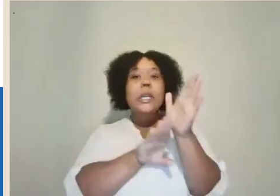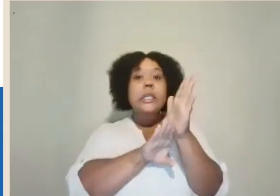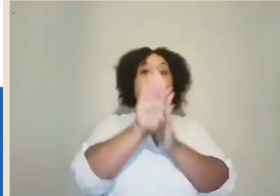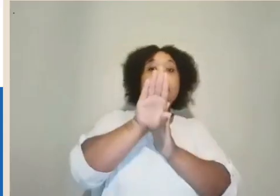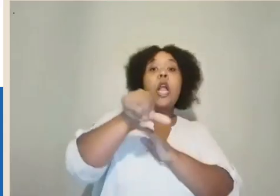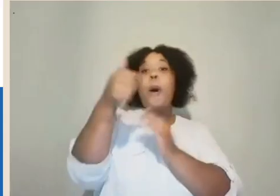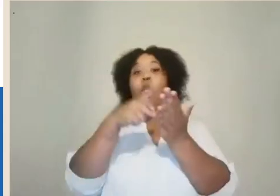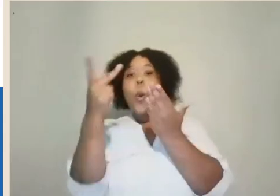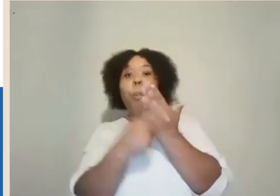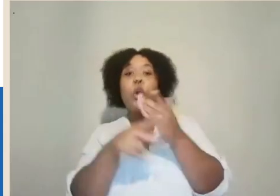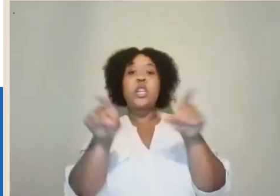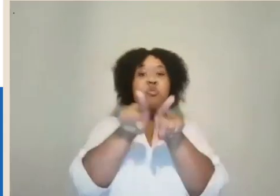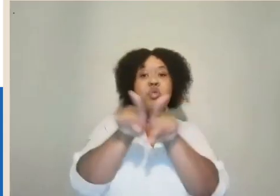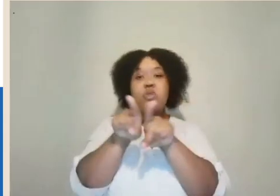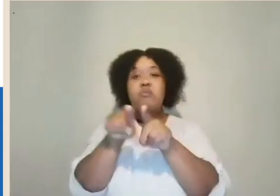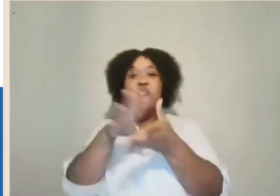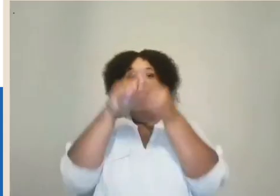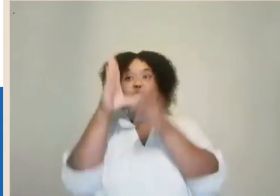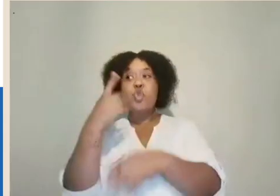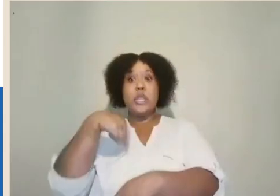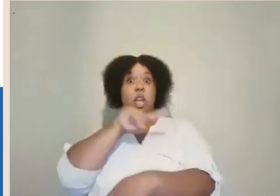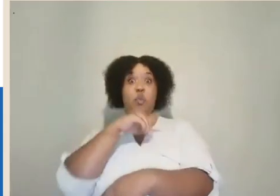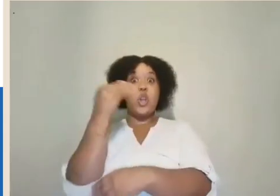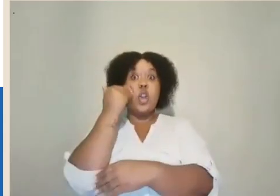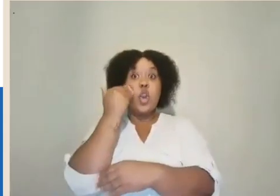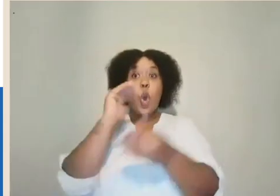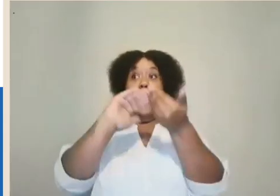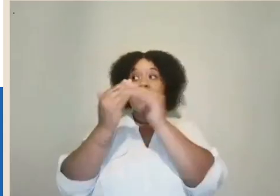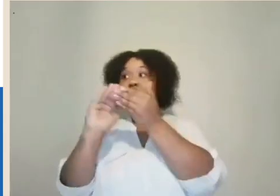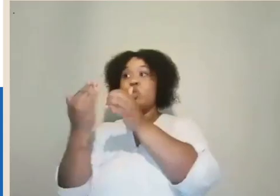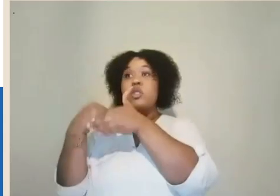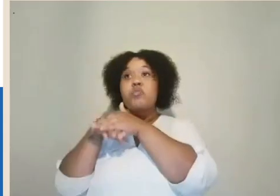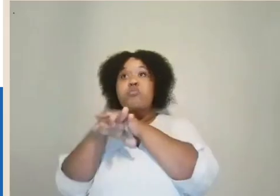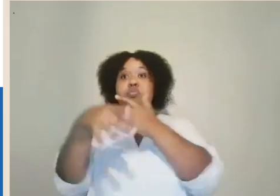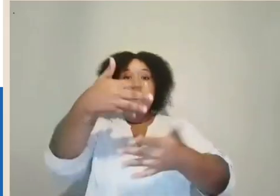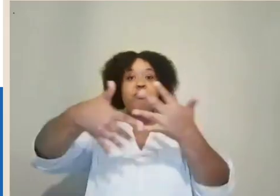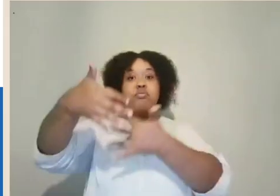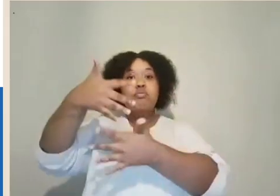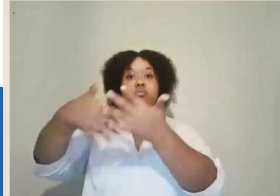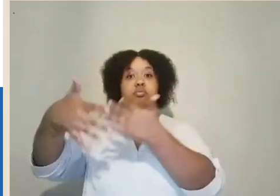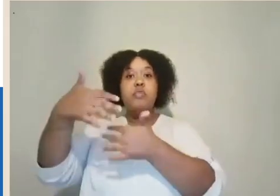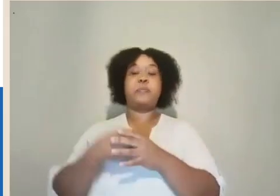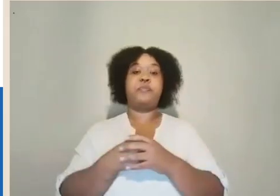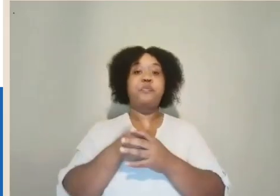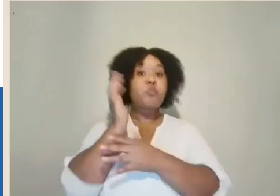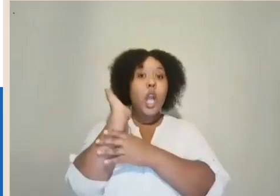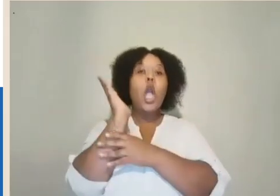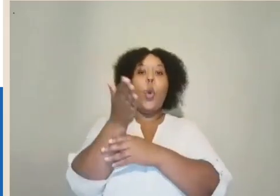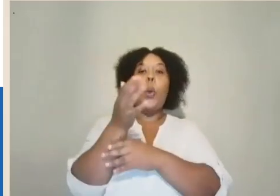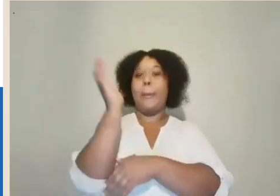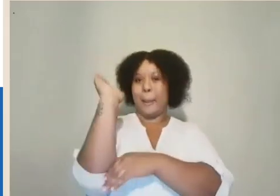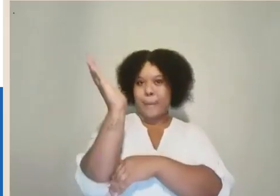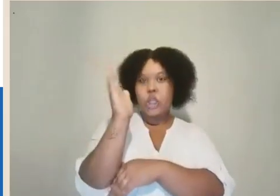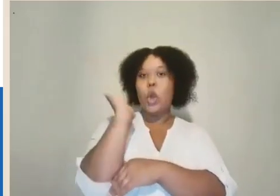programs with students that we know, in schools that we are in communities that we are involved in. This will be an interactive presentation. There